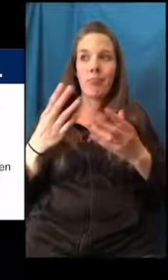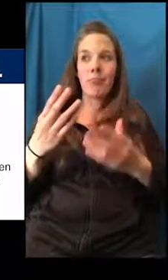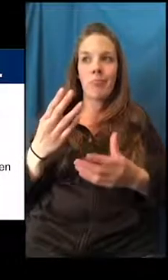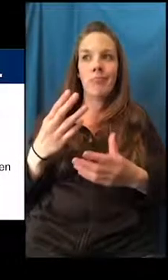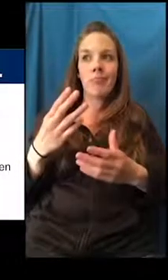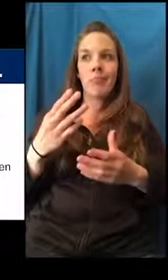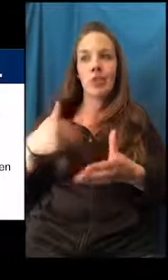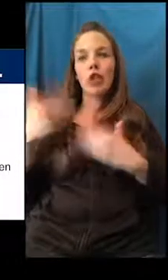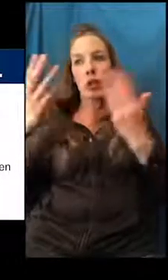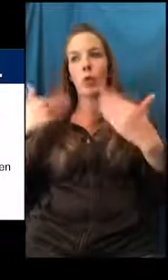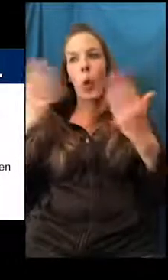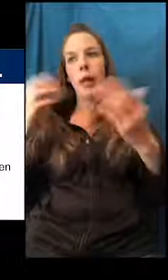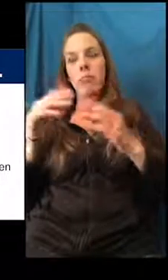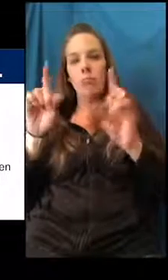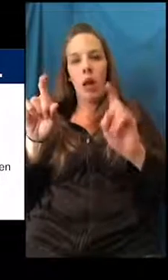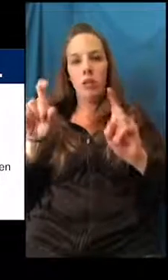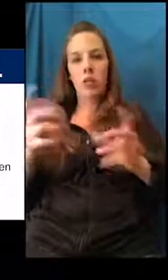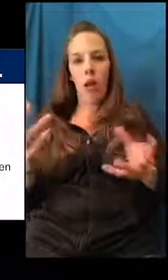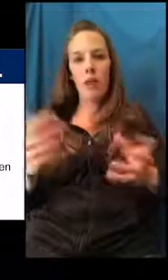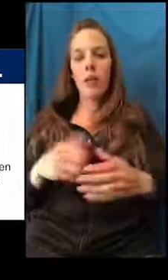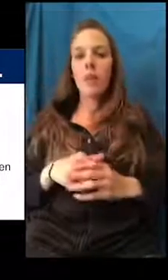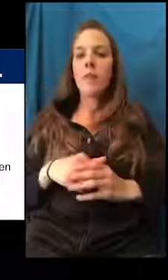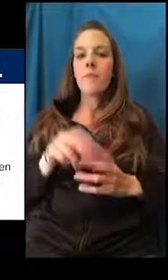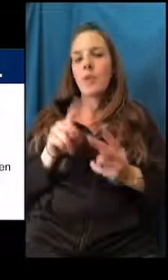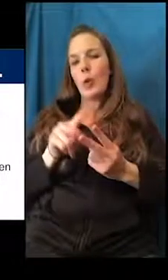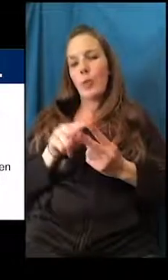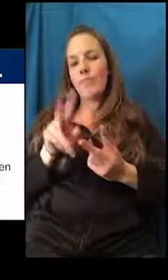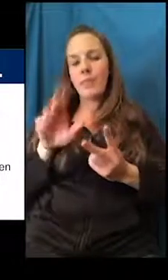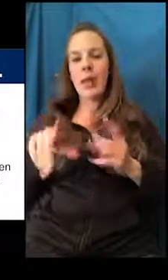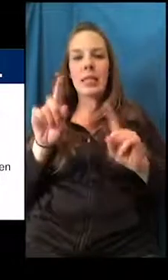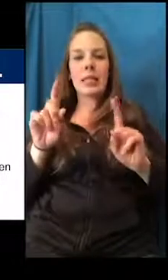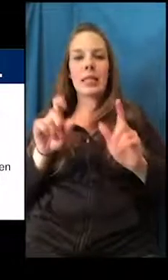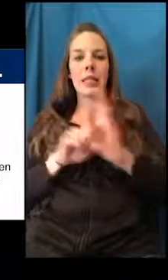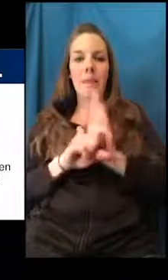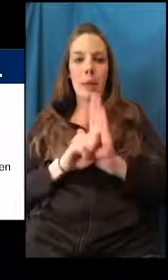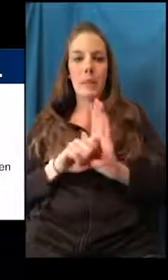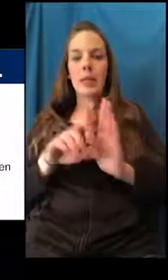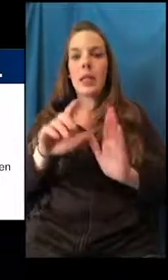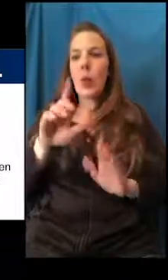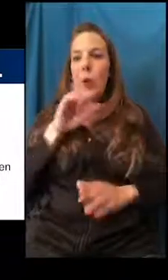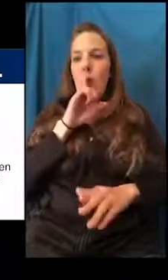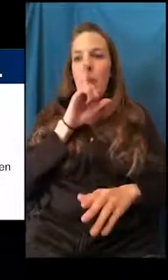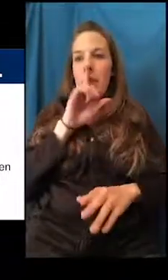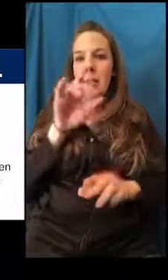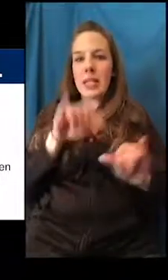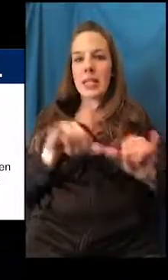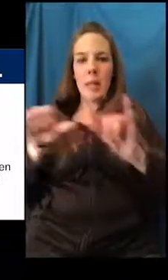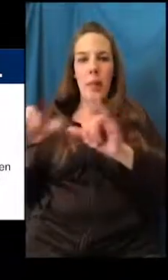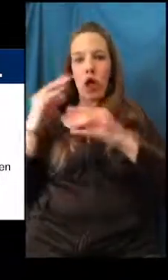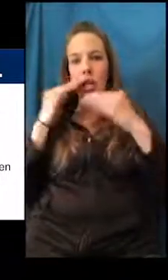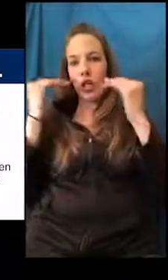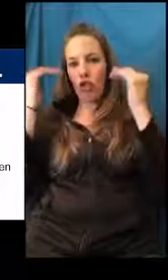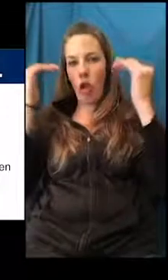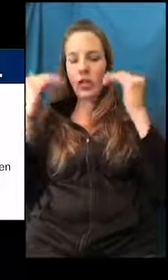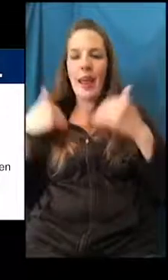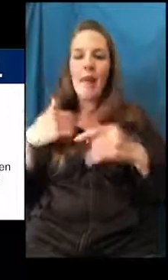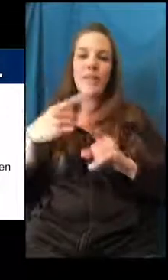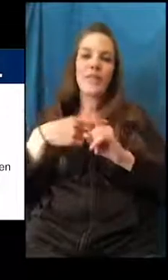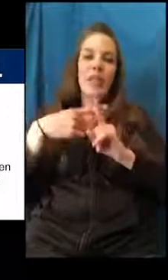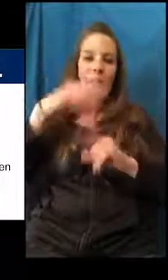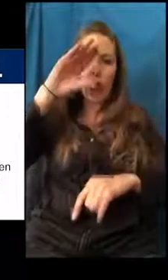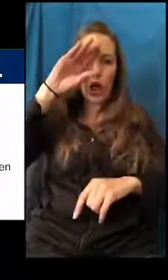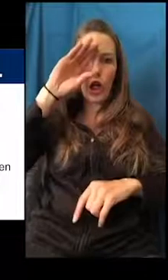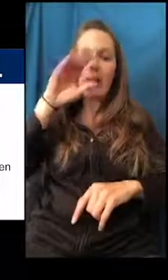for COVID-19. Symptoms would be essentially similar to those in adults. They could have fever, cough,